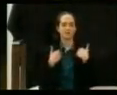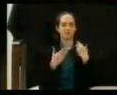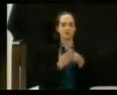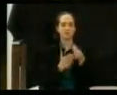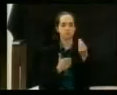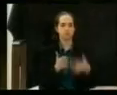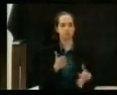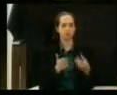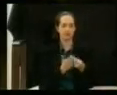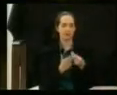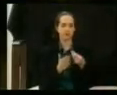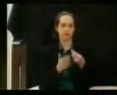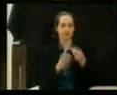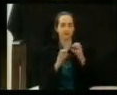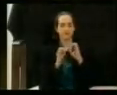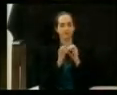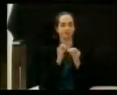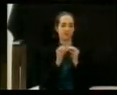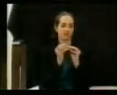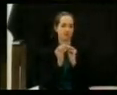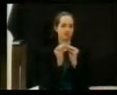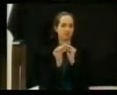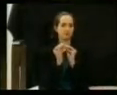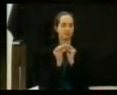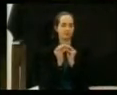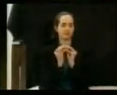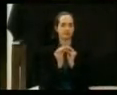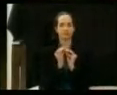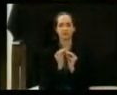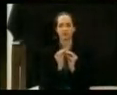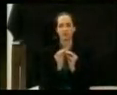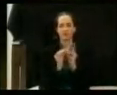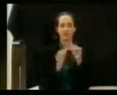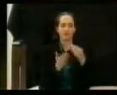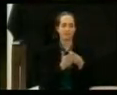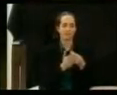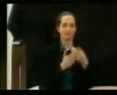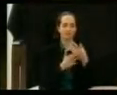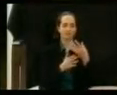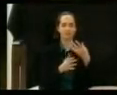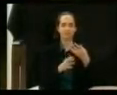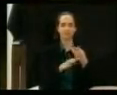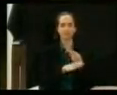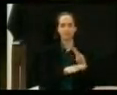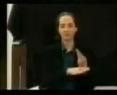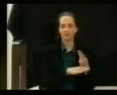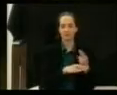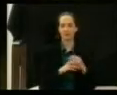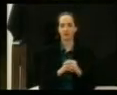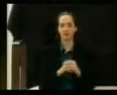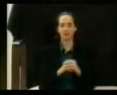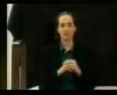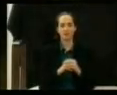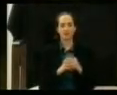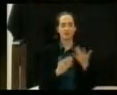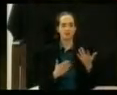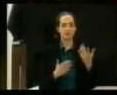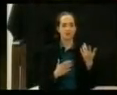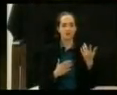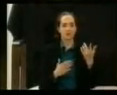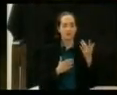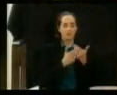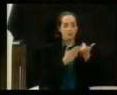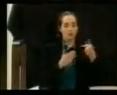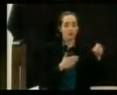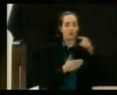funds you do have to build school to being a part of the solution. We'd like to know what we can do to ensure that before you leave